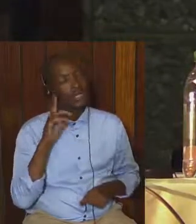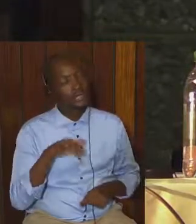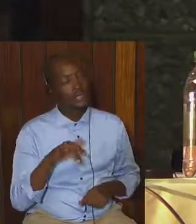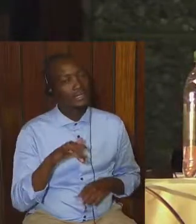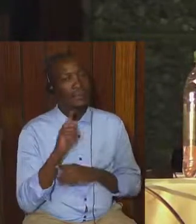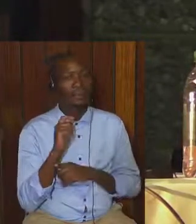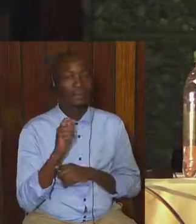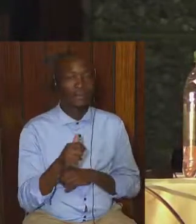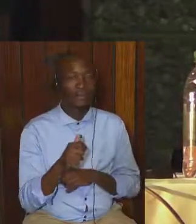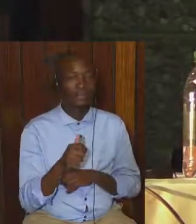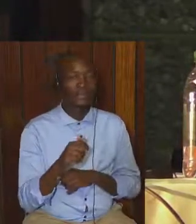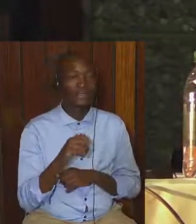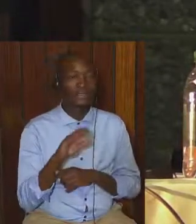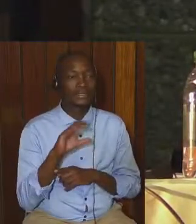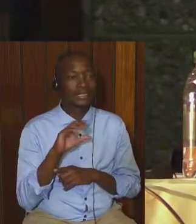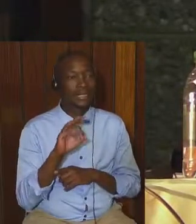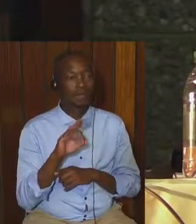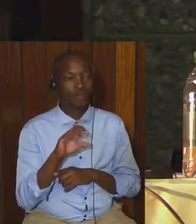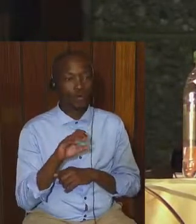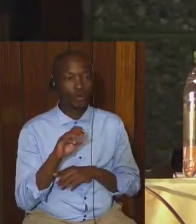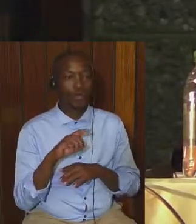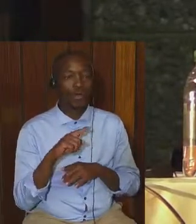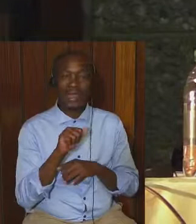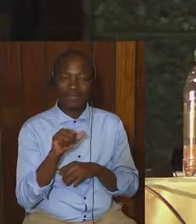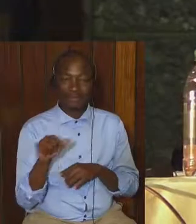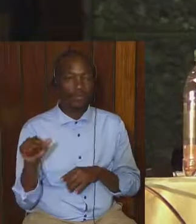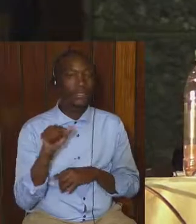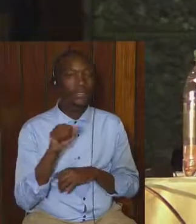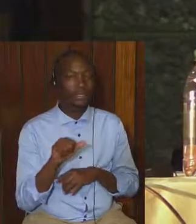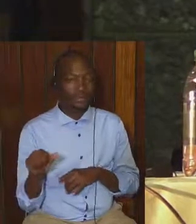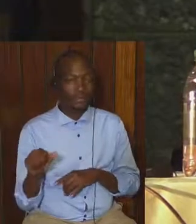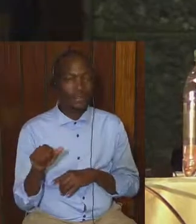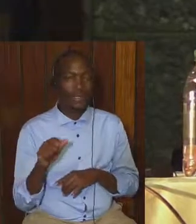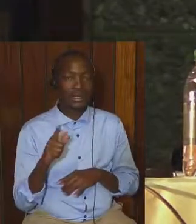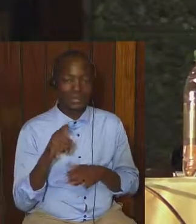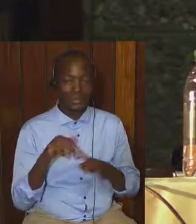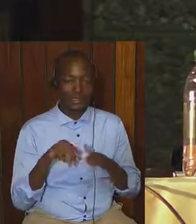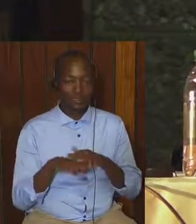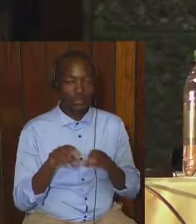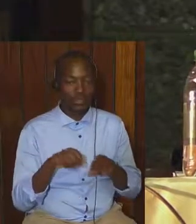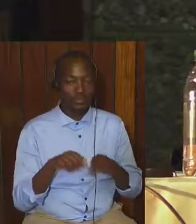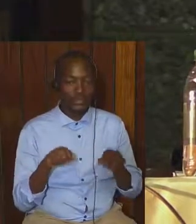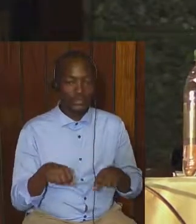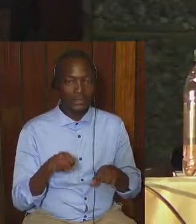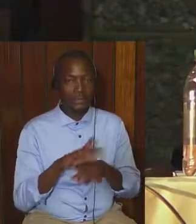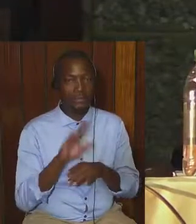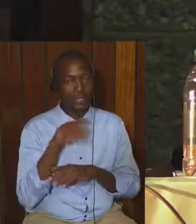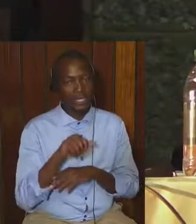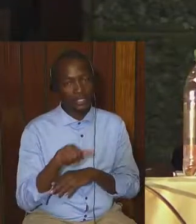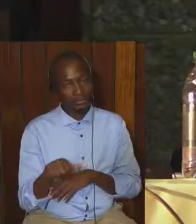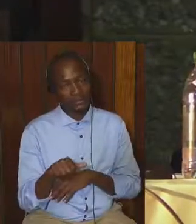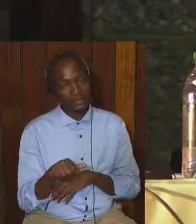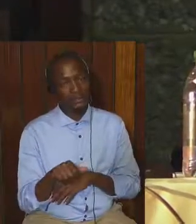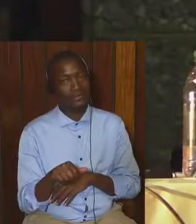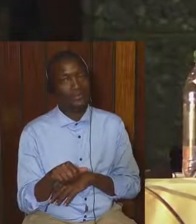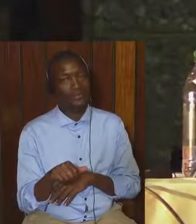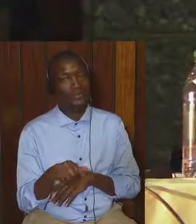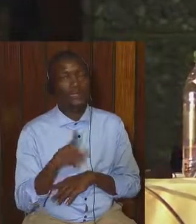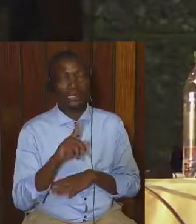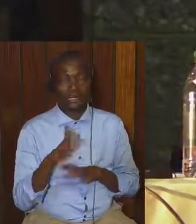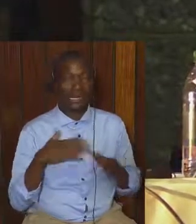there's payments run CFO every week. So it should go into the system in the next week or so, Chair. So